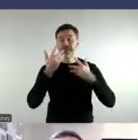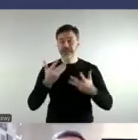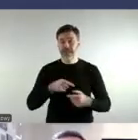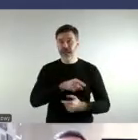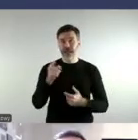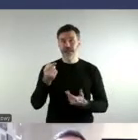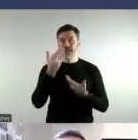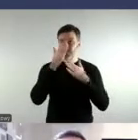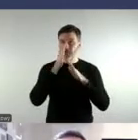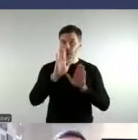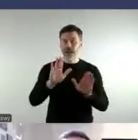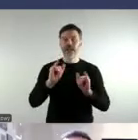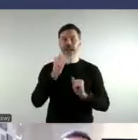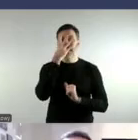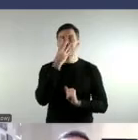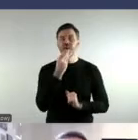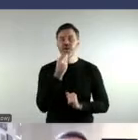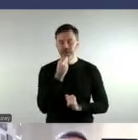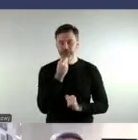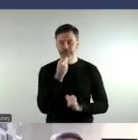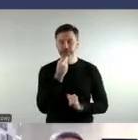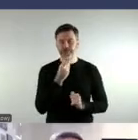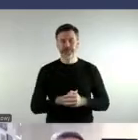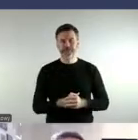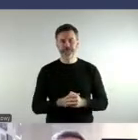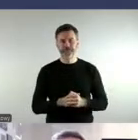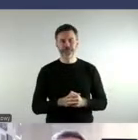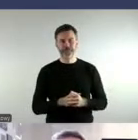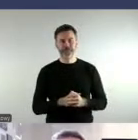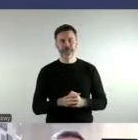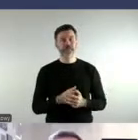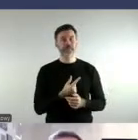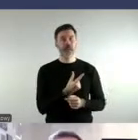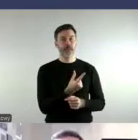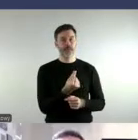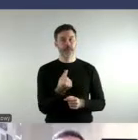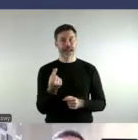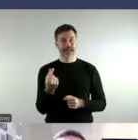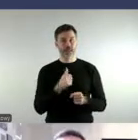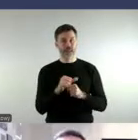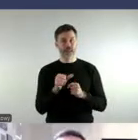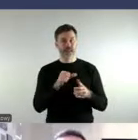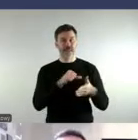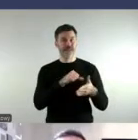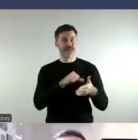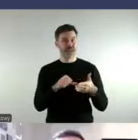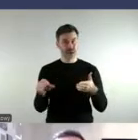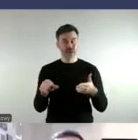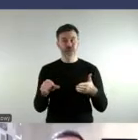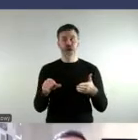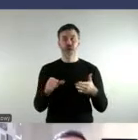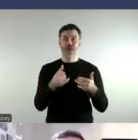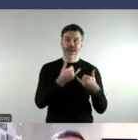later, but I hope we can say more about in the future. We do not treat our partners in any special